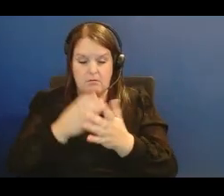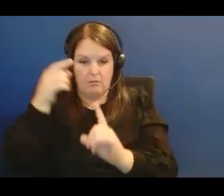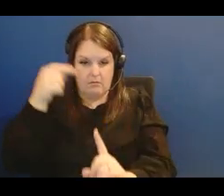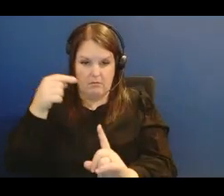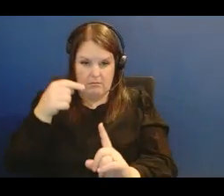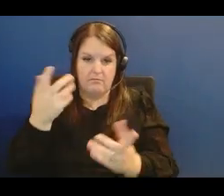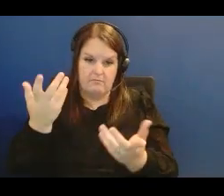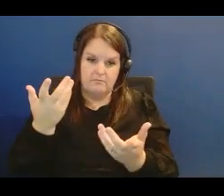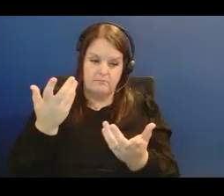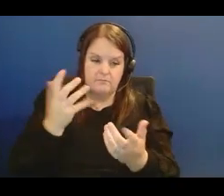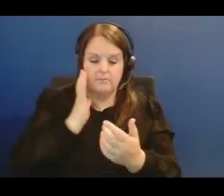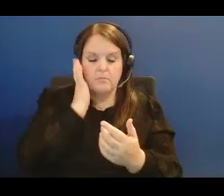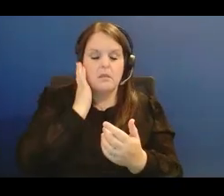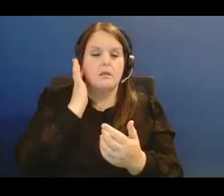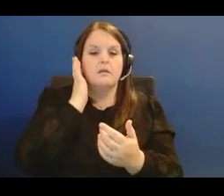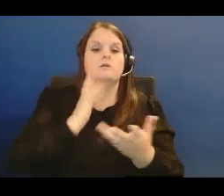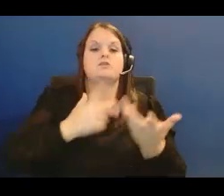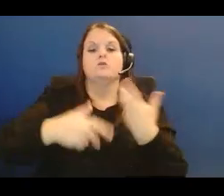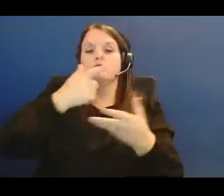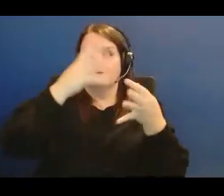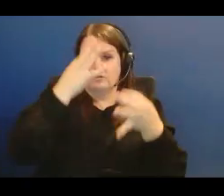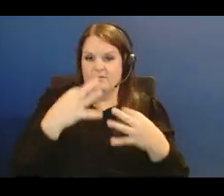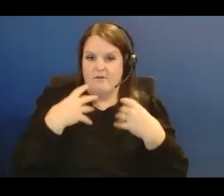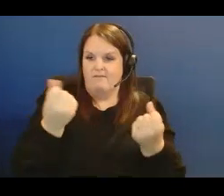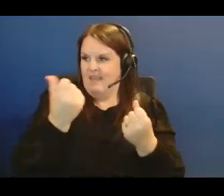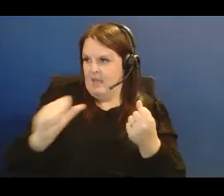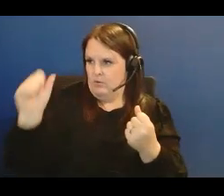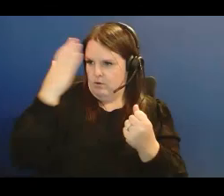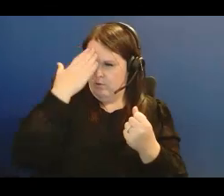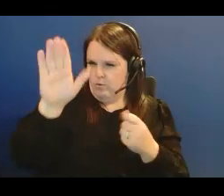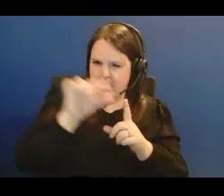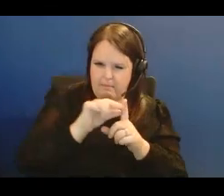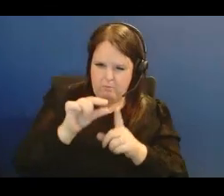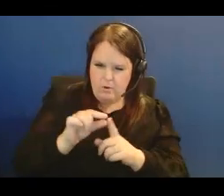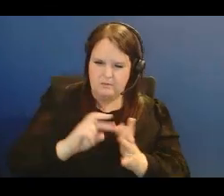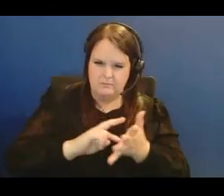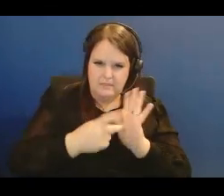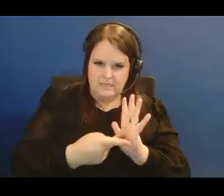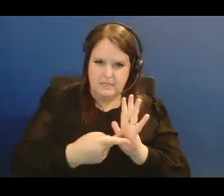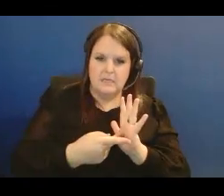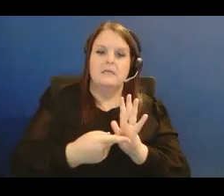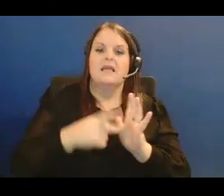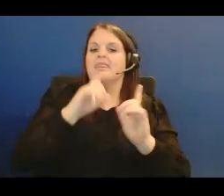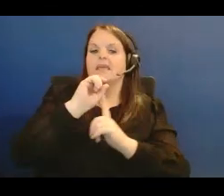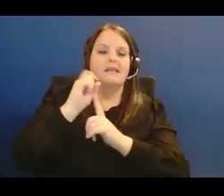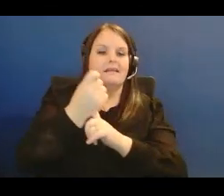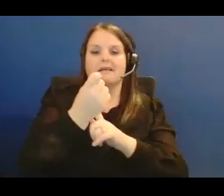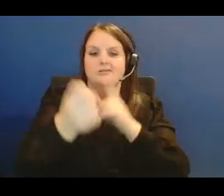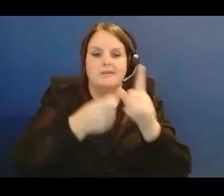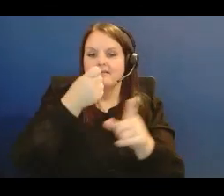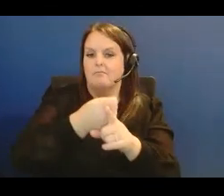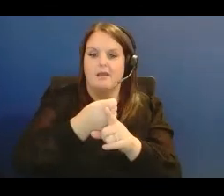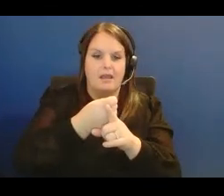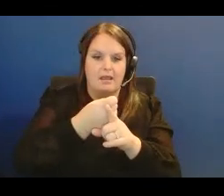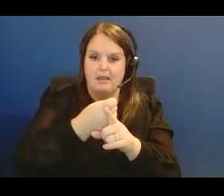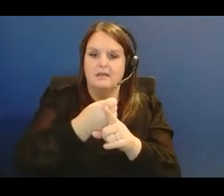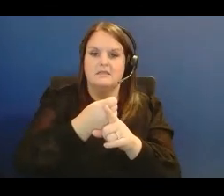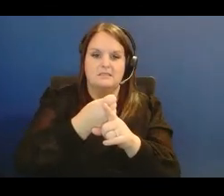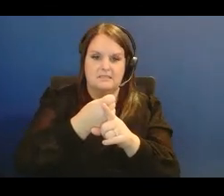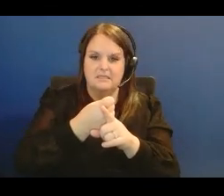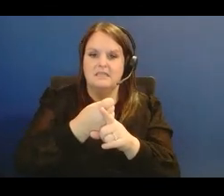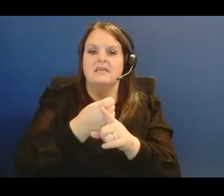well, let me rewind. Social determinants of health, for anyone who is unaware, are the conditions that impact, or conditions and or factors